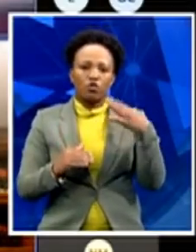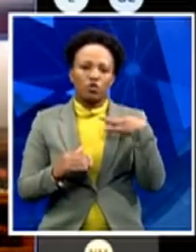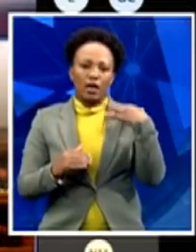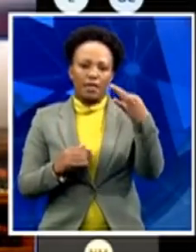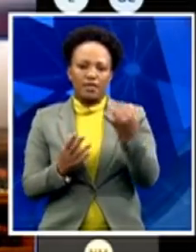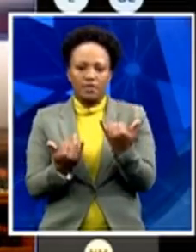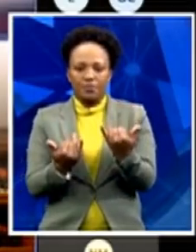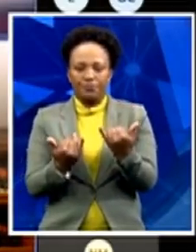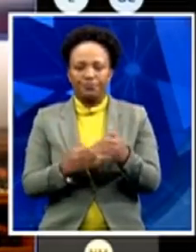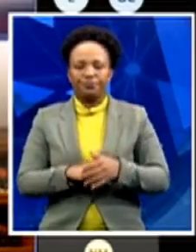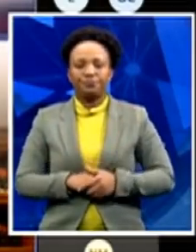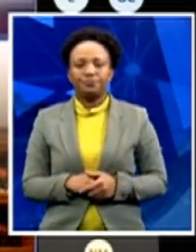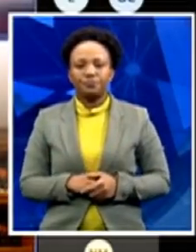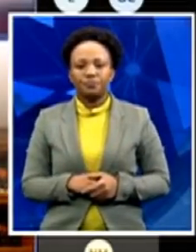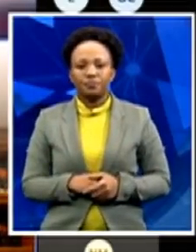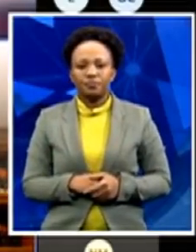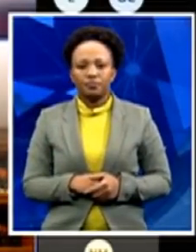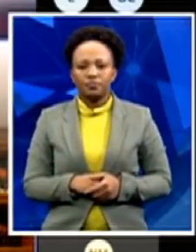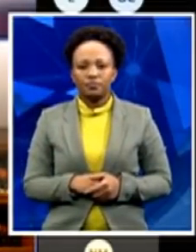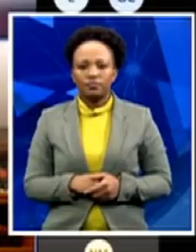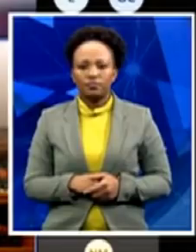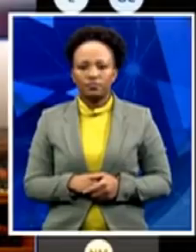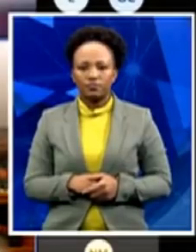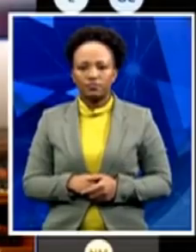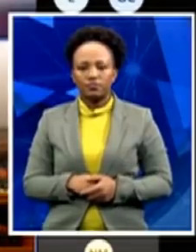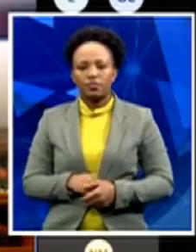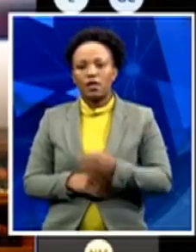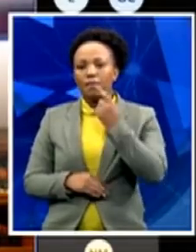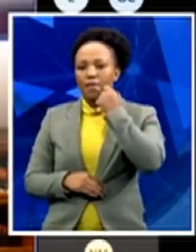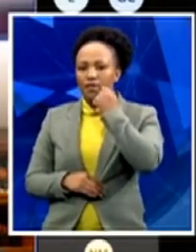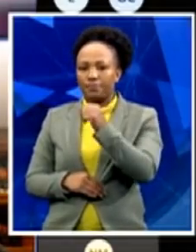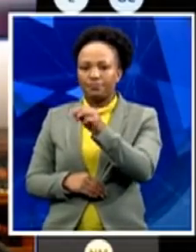Mr. Mbofo, are you ready to proceed? Yes, indeed, my lord.